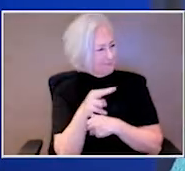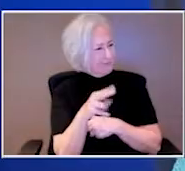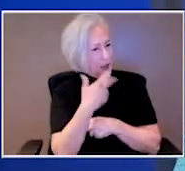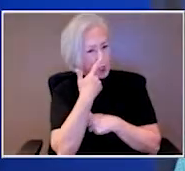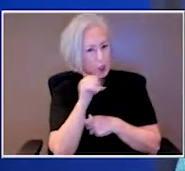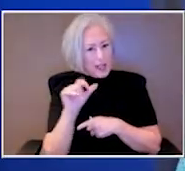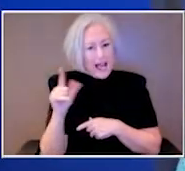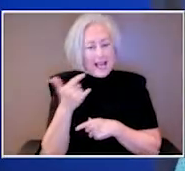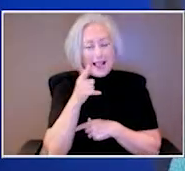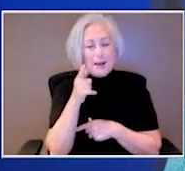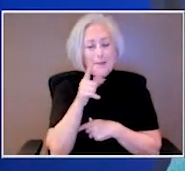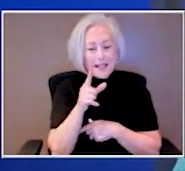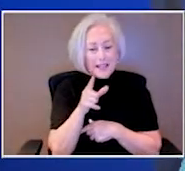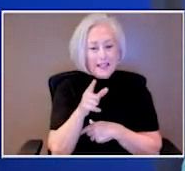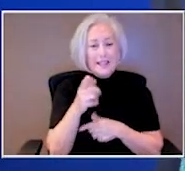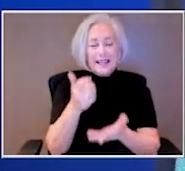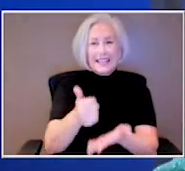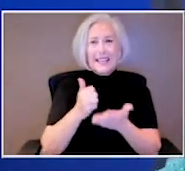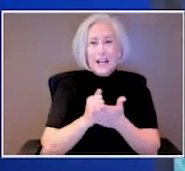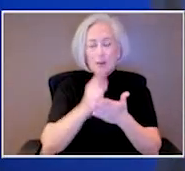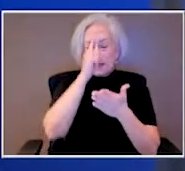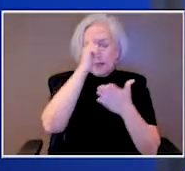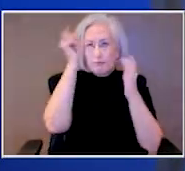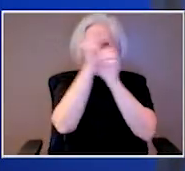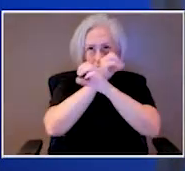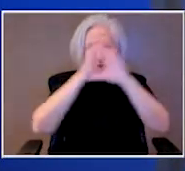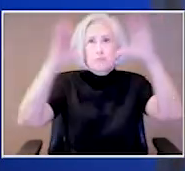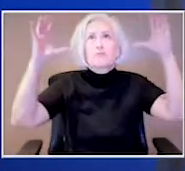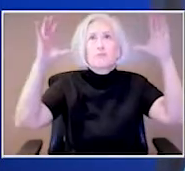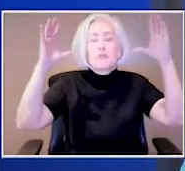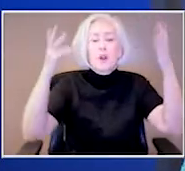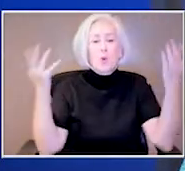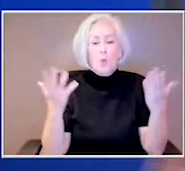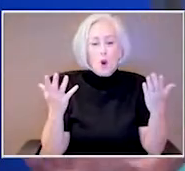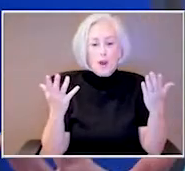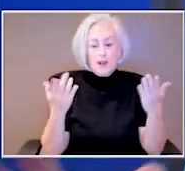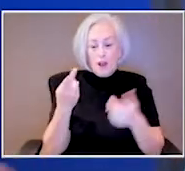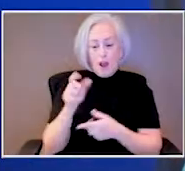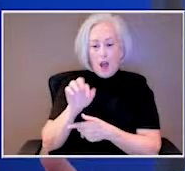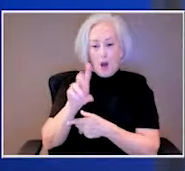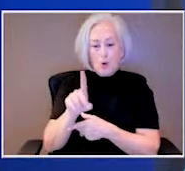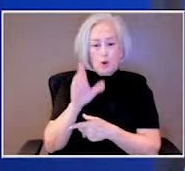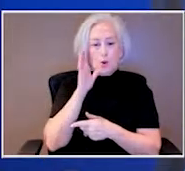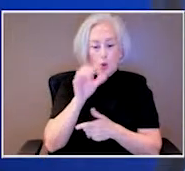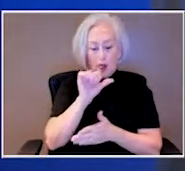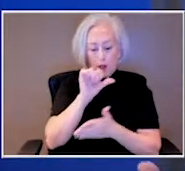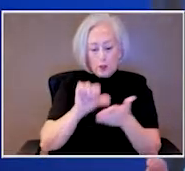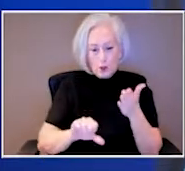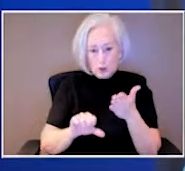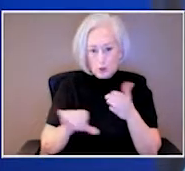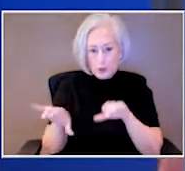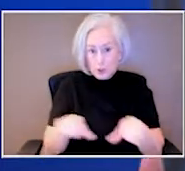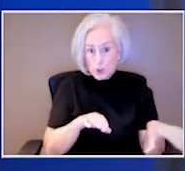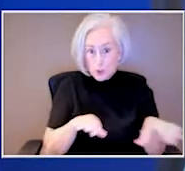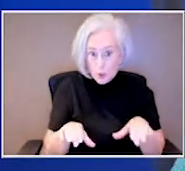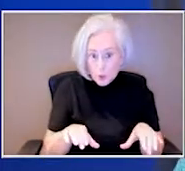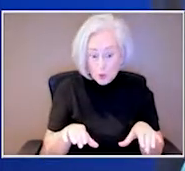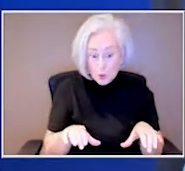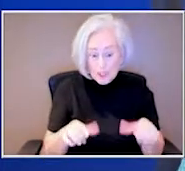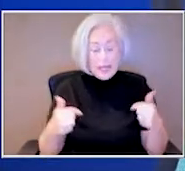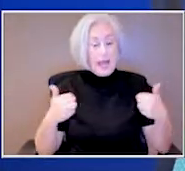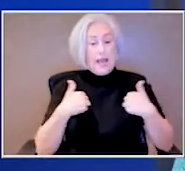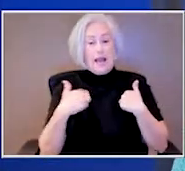gave me a visual of what then Howard was going to do. And so I knew where I was going to have to work,